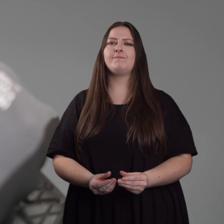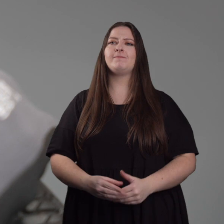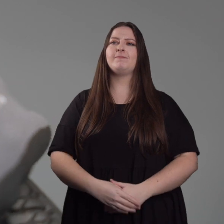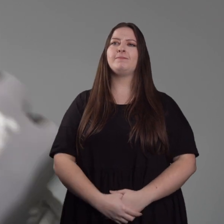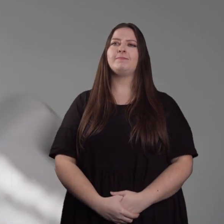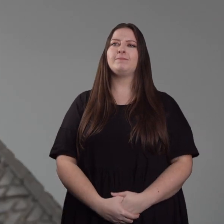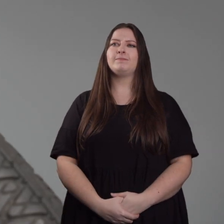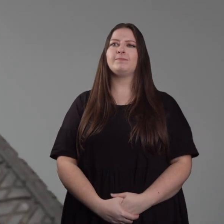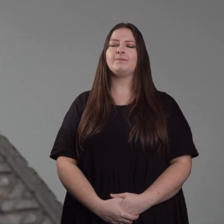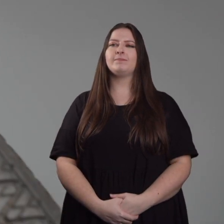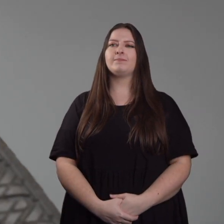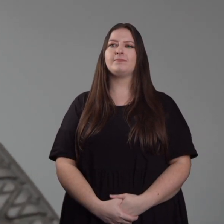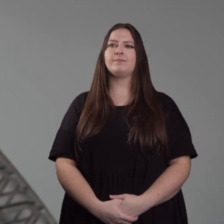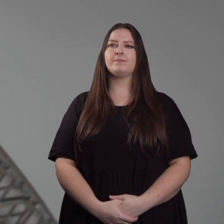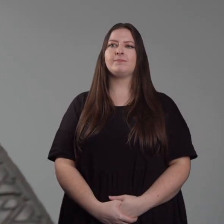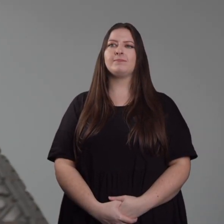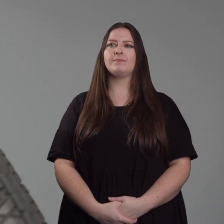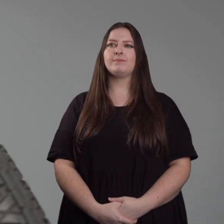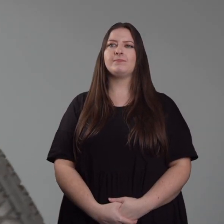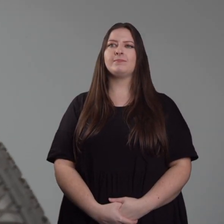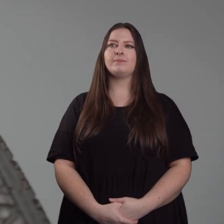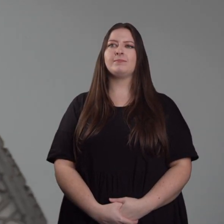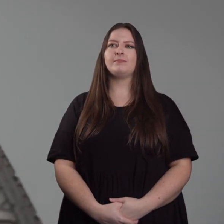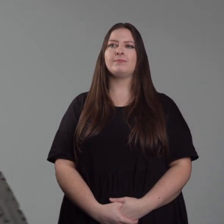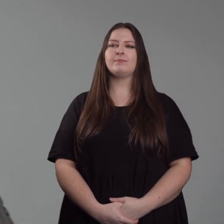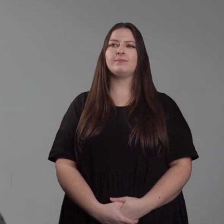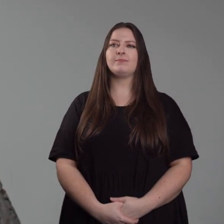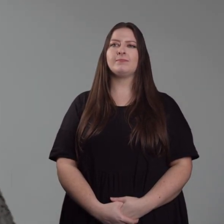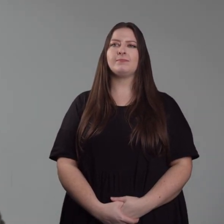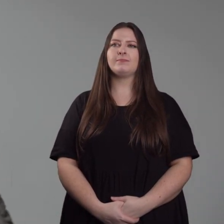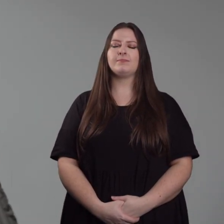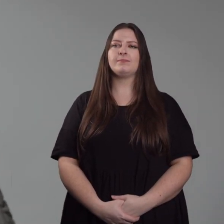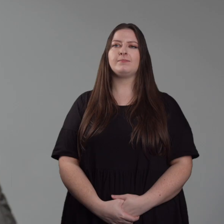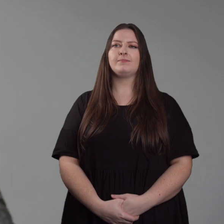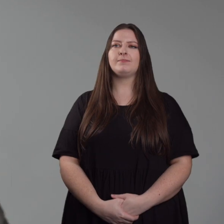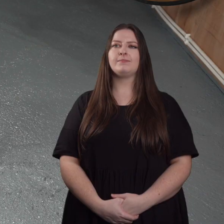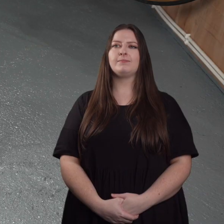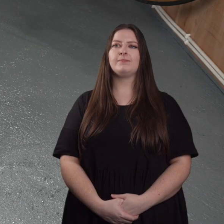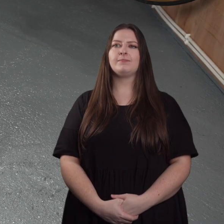As this becomes more difficult, squeezing the tire in can help.